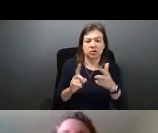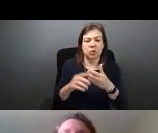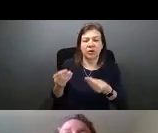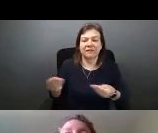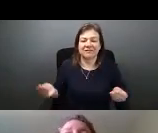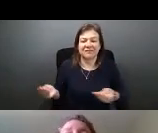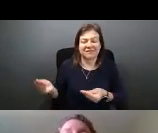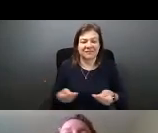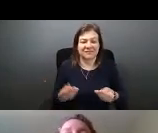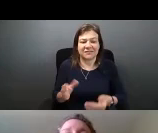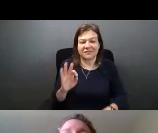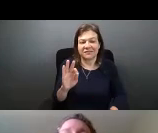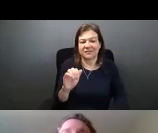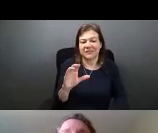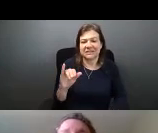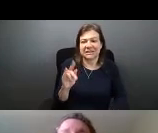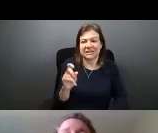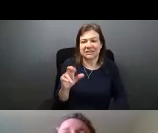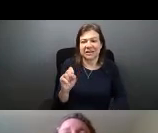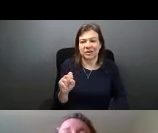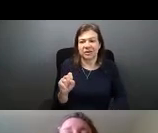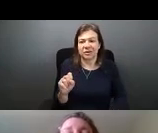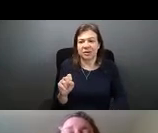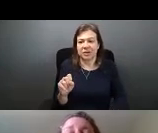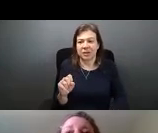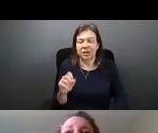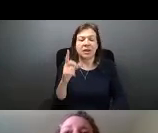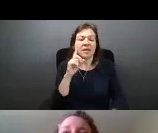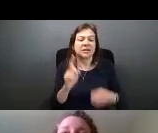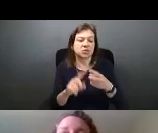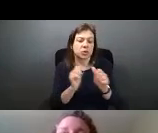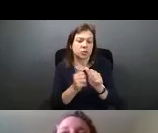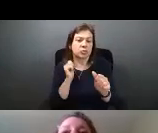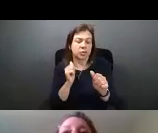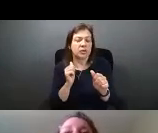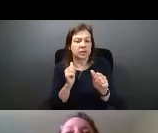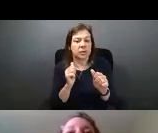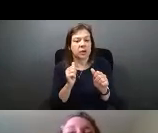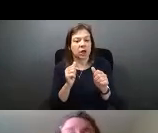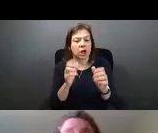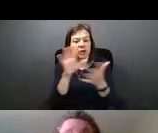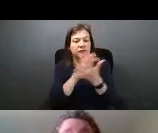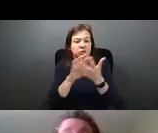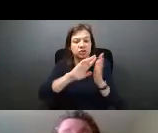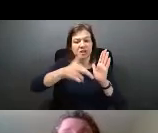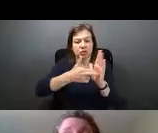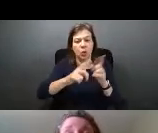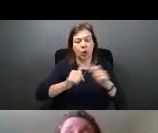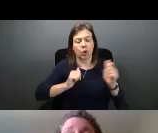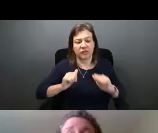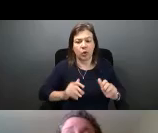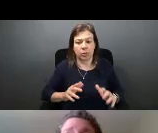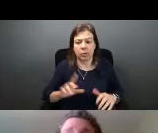facilitator. This will prevent confusion with the role of performer, which is an